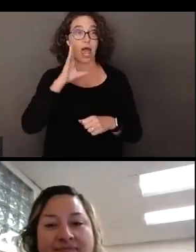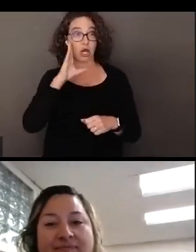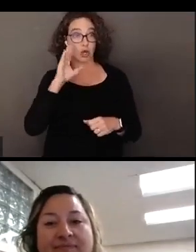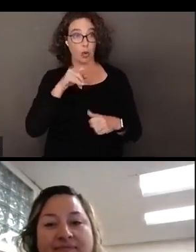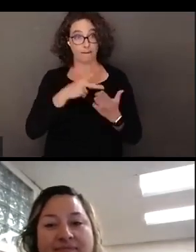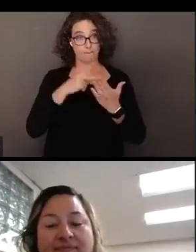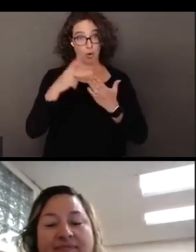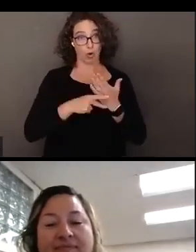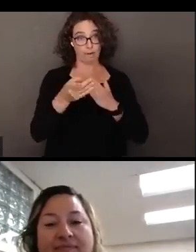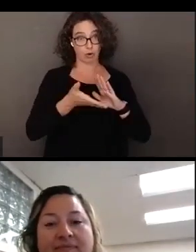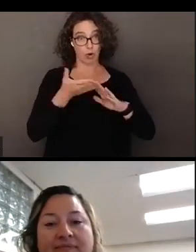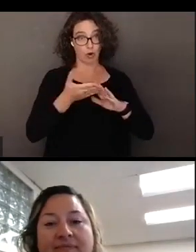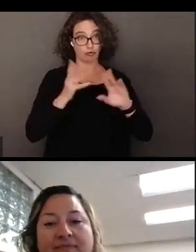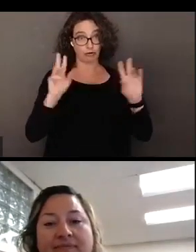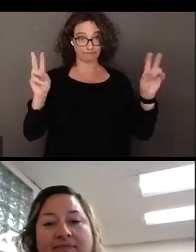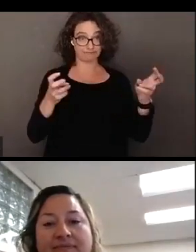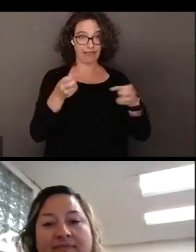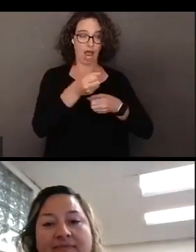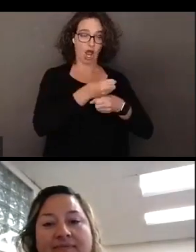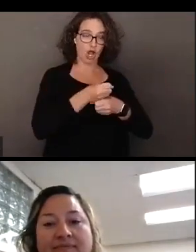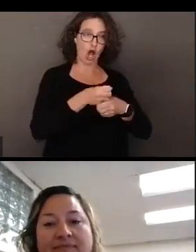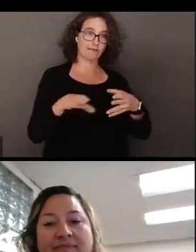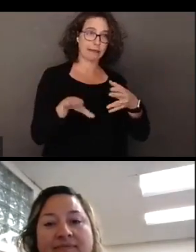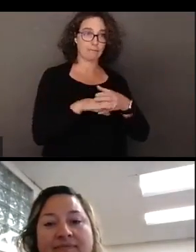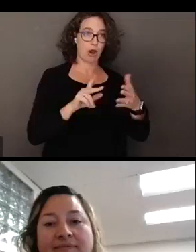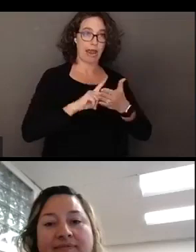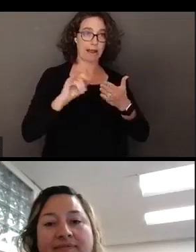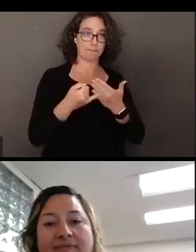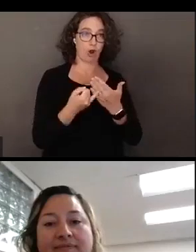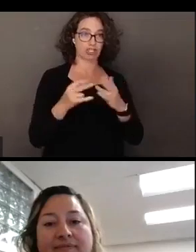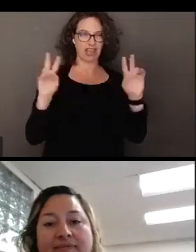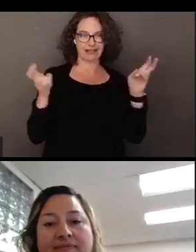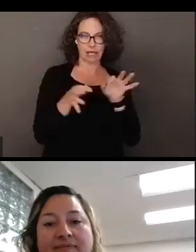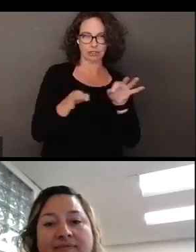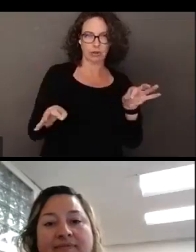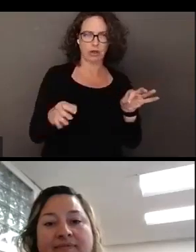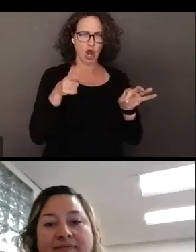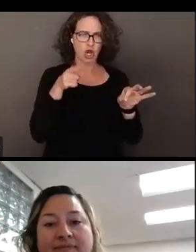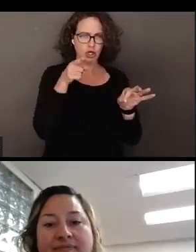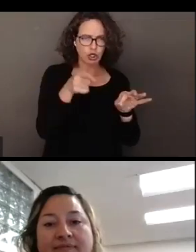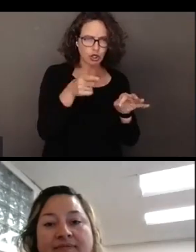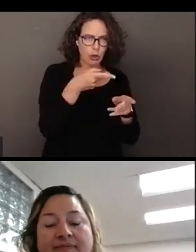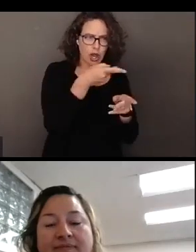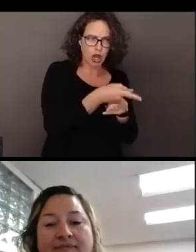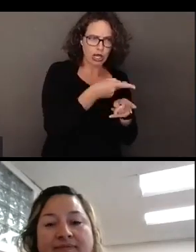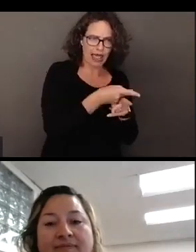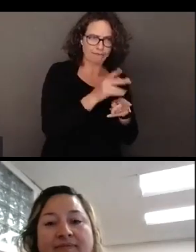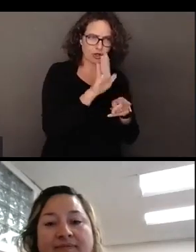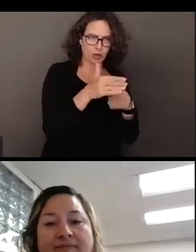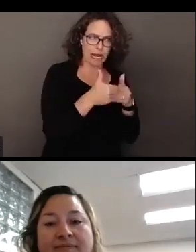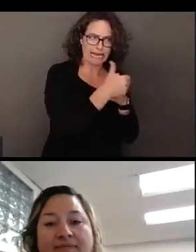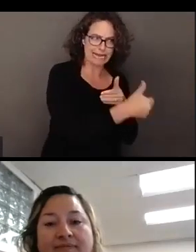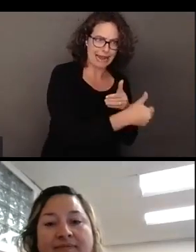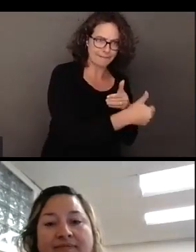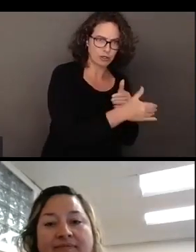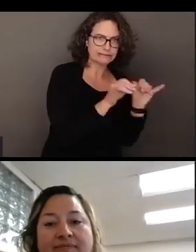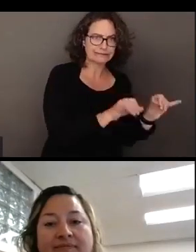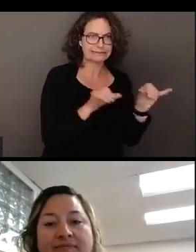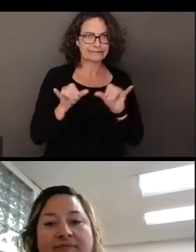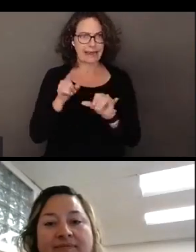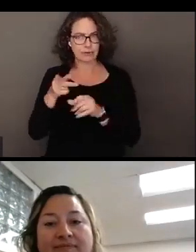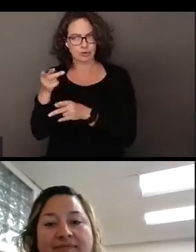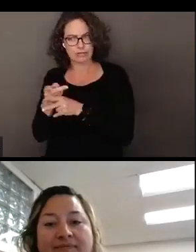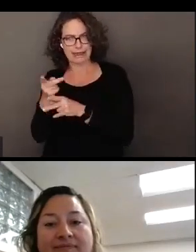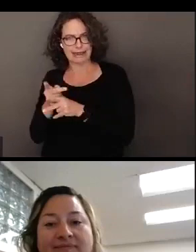running called the Coffee Break Project, the slogan is, do you look after your neighbors as close as your crop